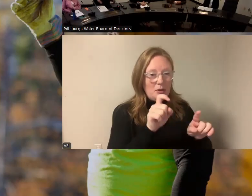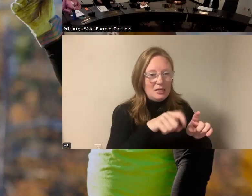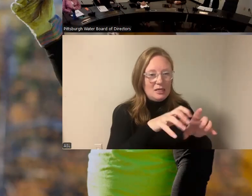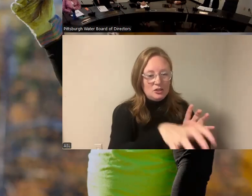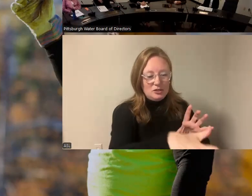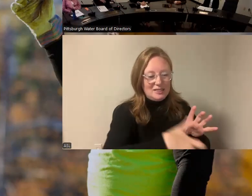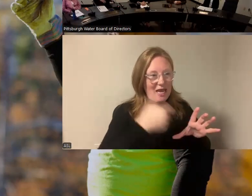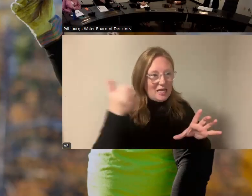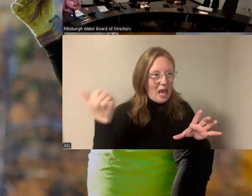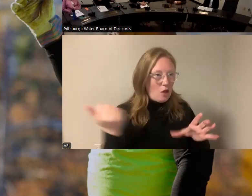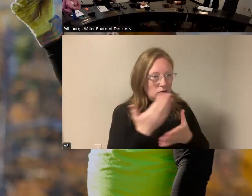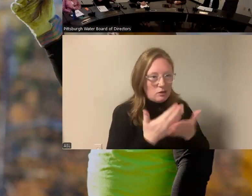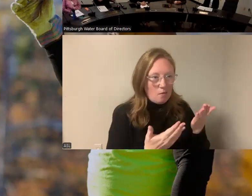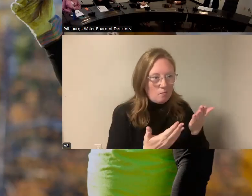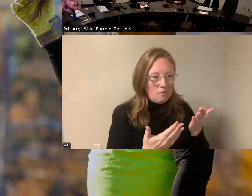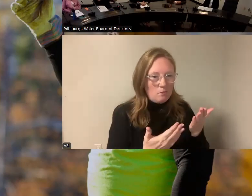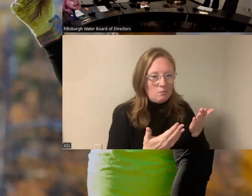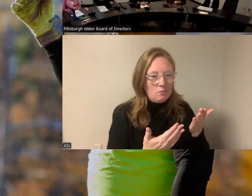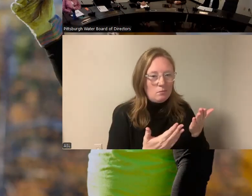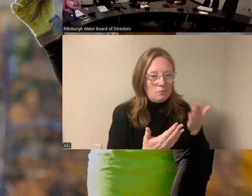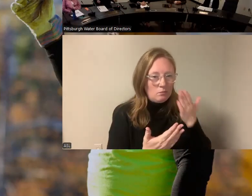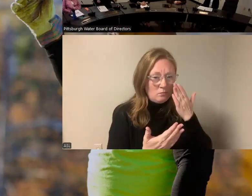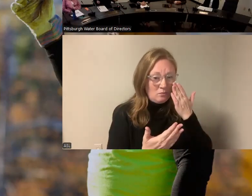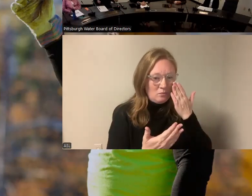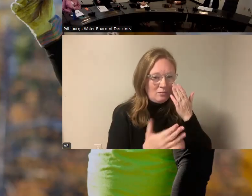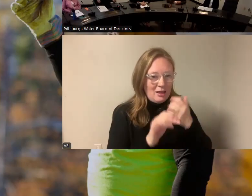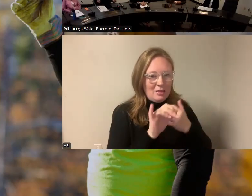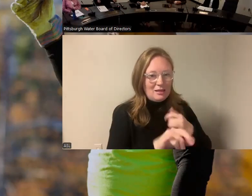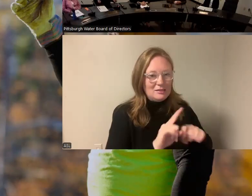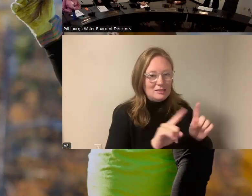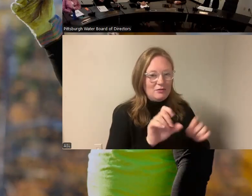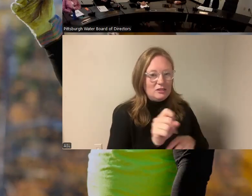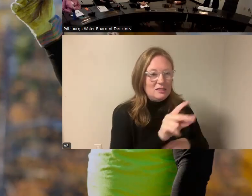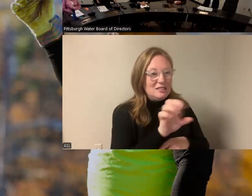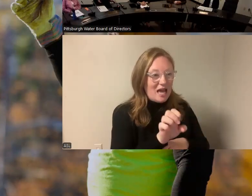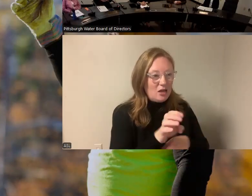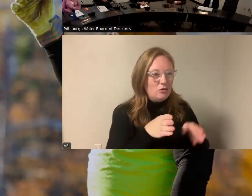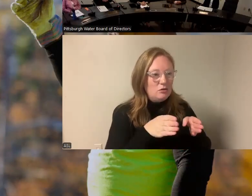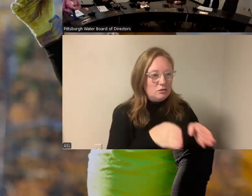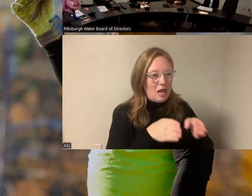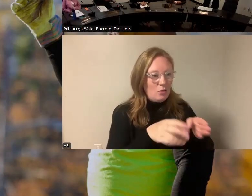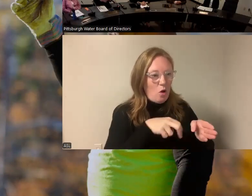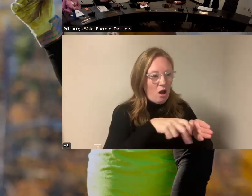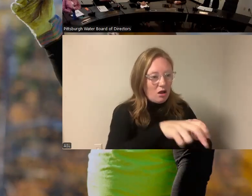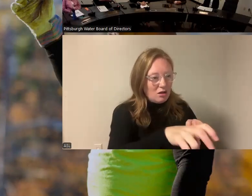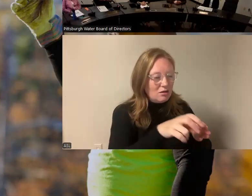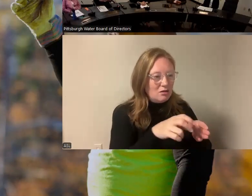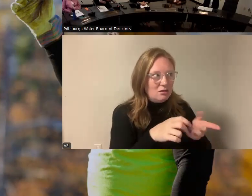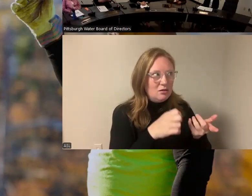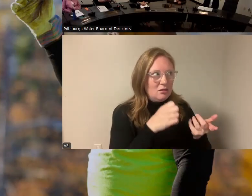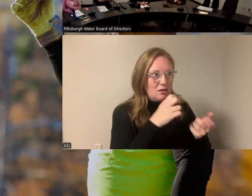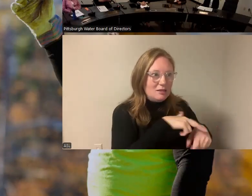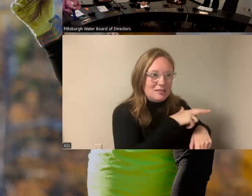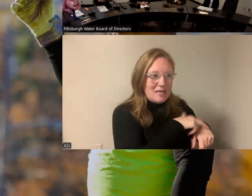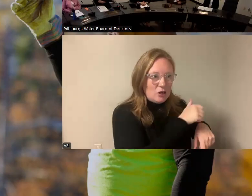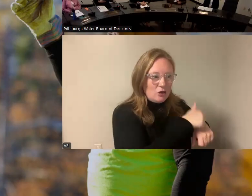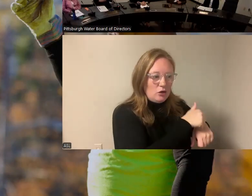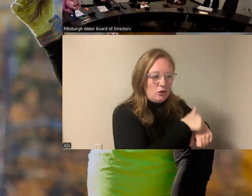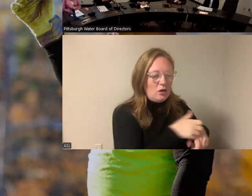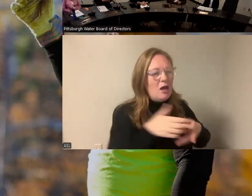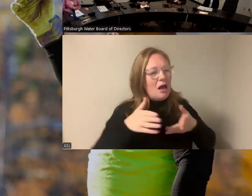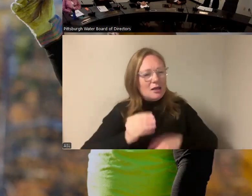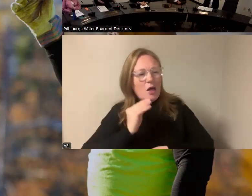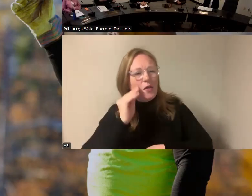of it, and it's a, you know, it's a different style sidewalk than the standard, allowing the homeowner